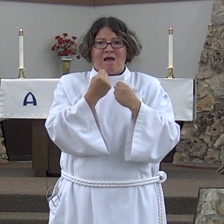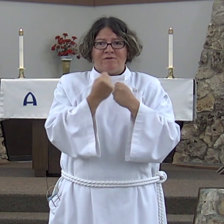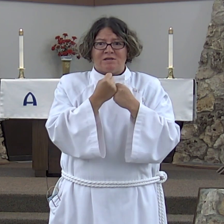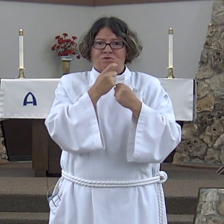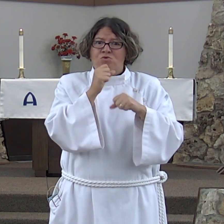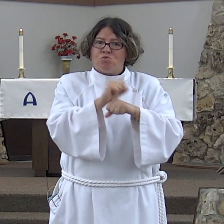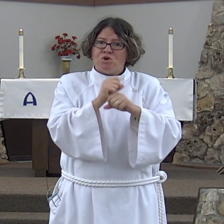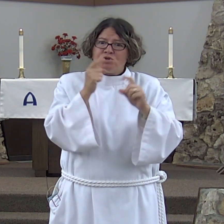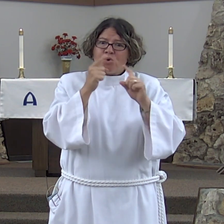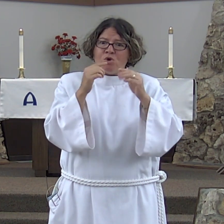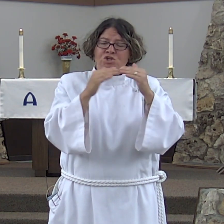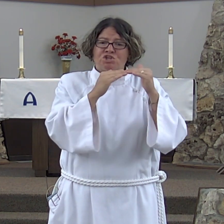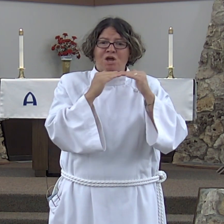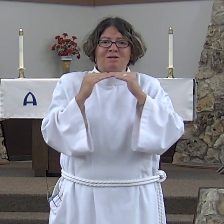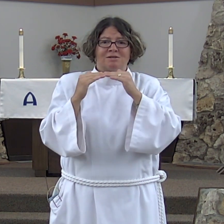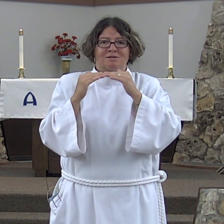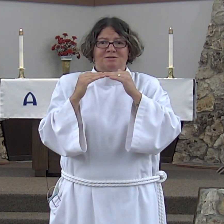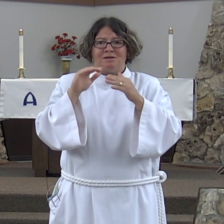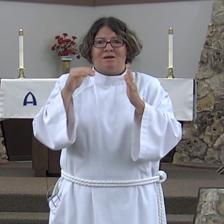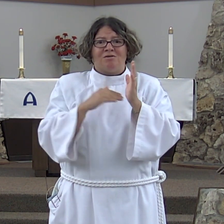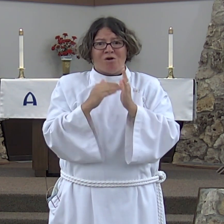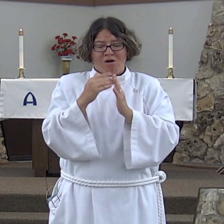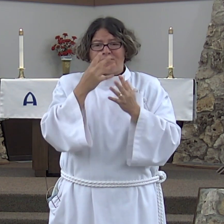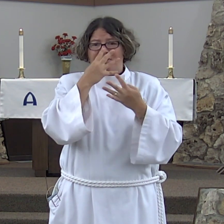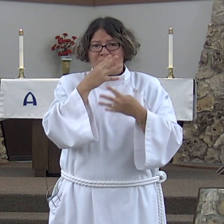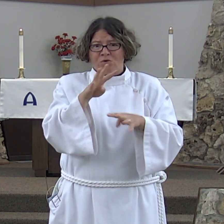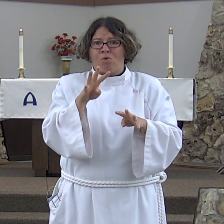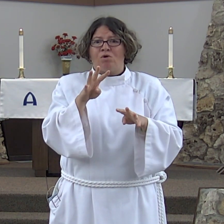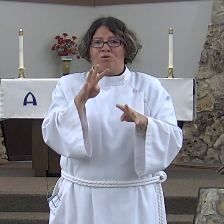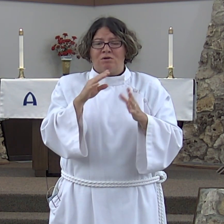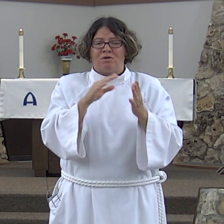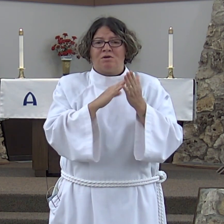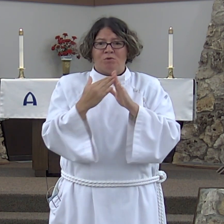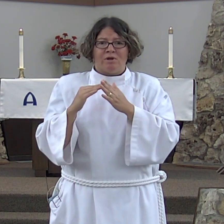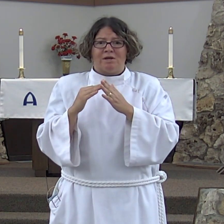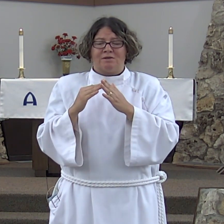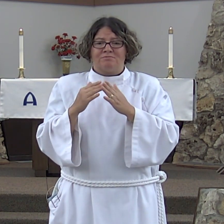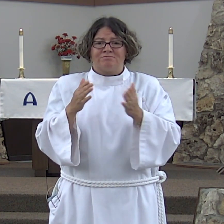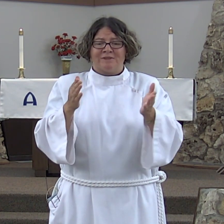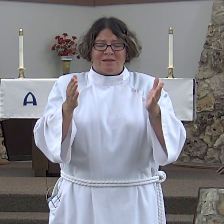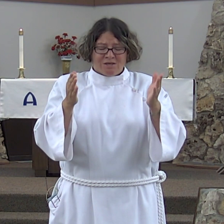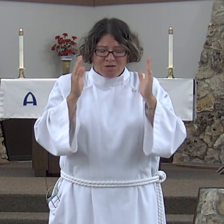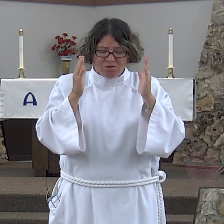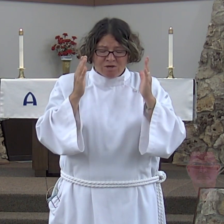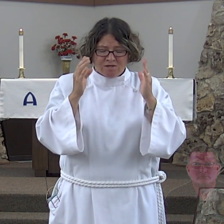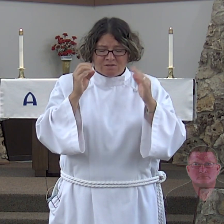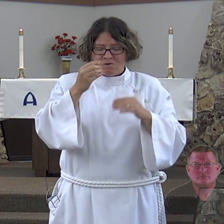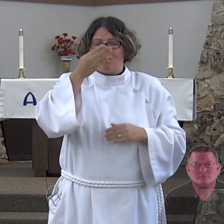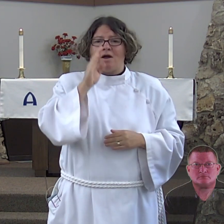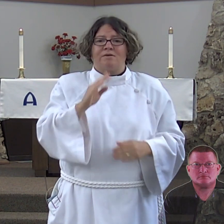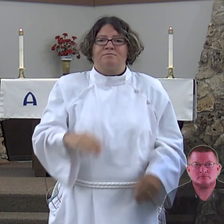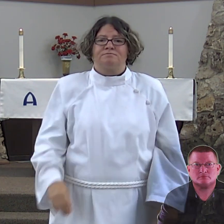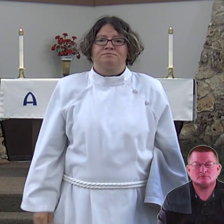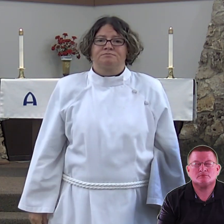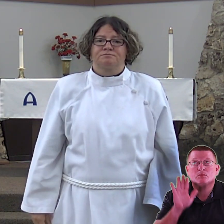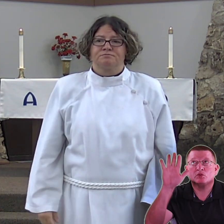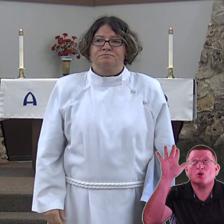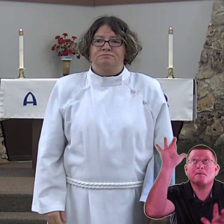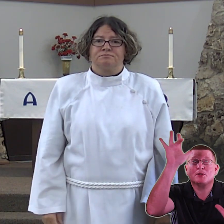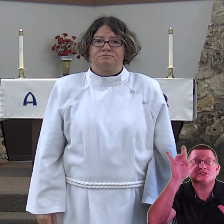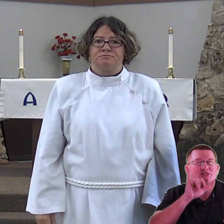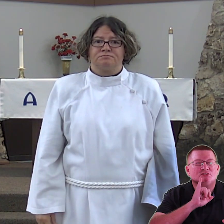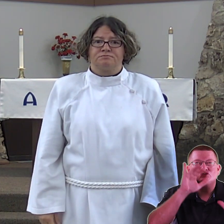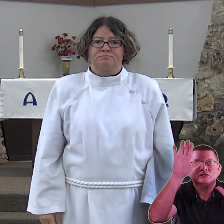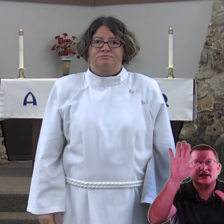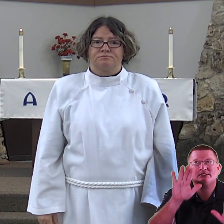in advocates who work toward justice in often ignored communities. Hear us, O God. Your